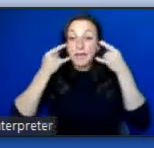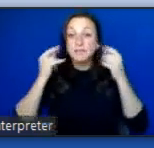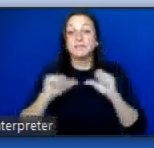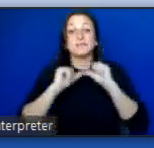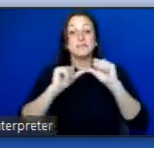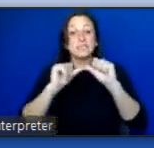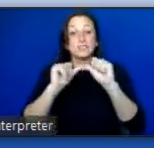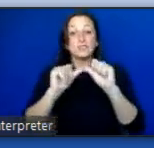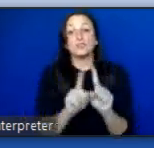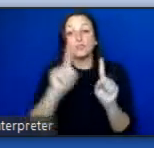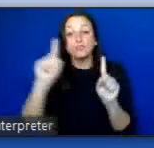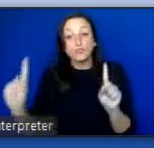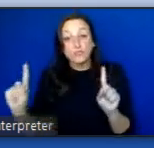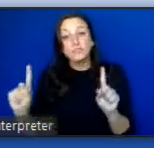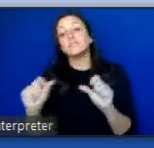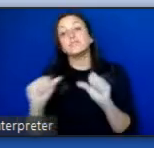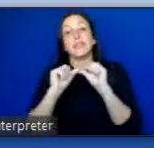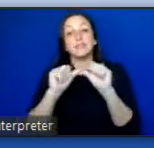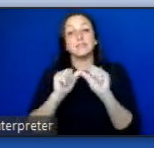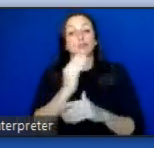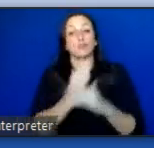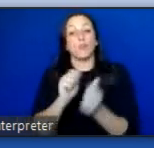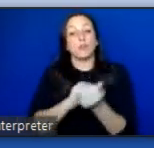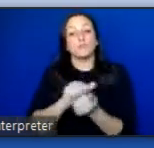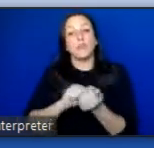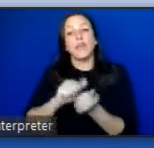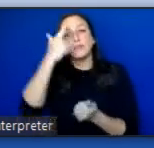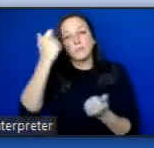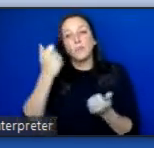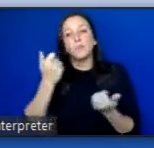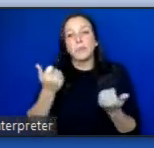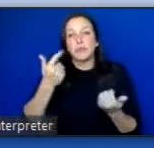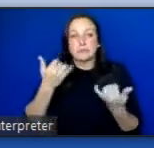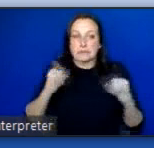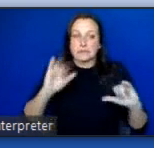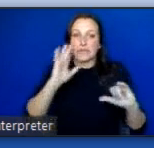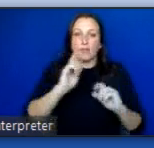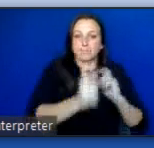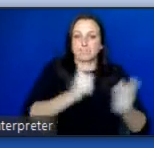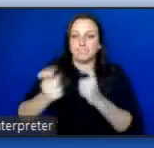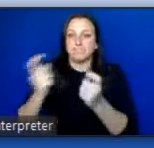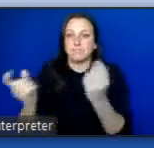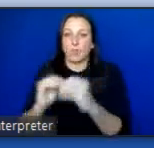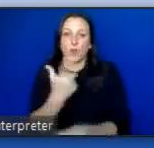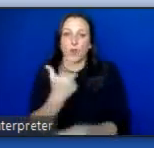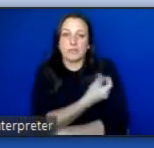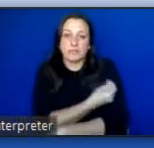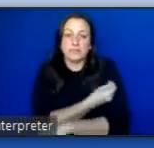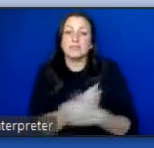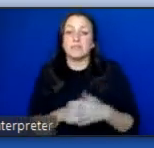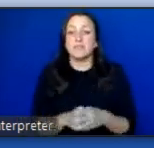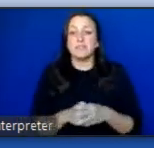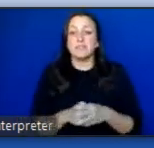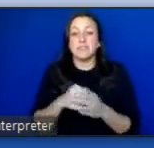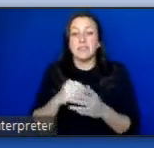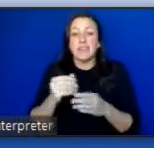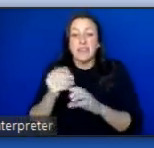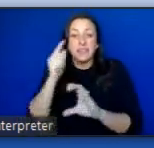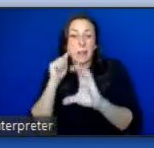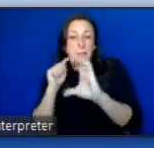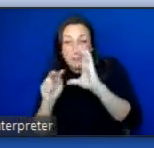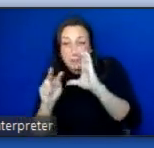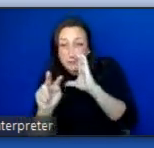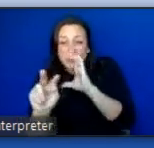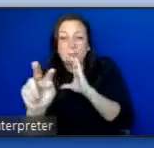and wash our hands as vaccines continue to be distributed. There truly is a light at the end of the tunnel.